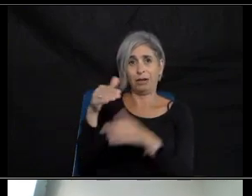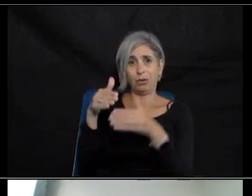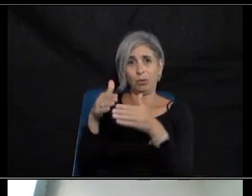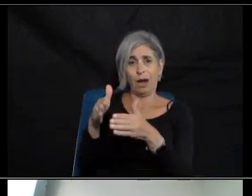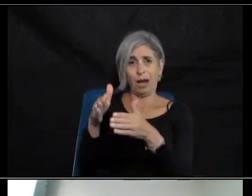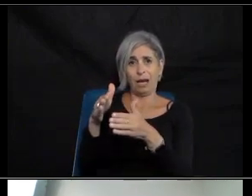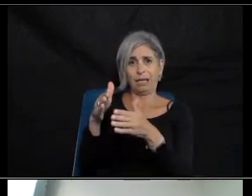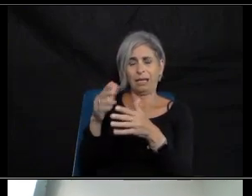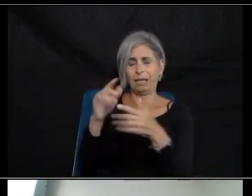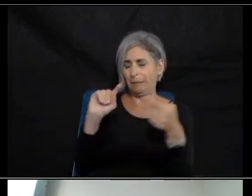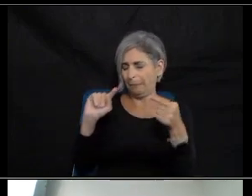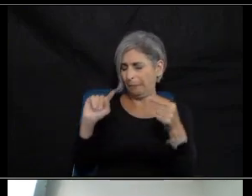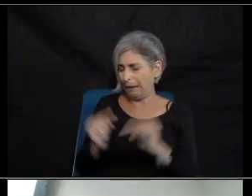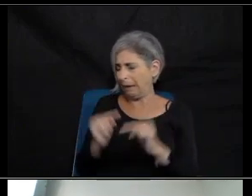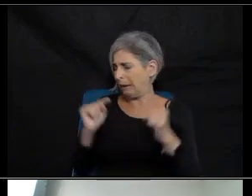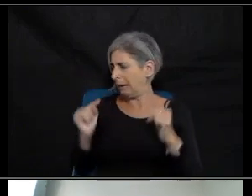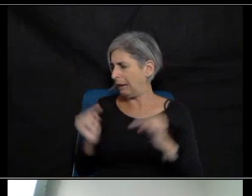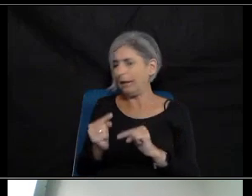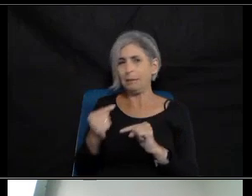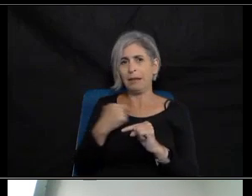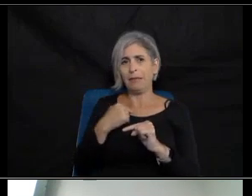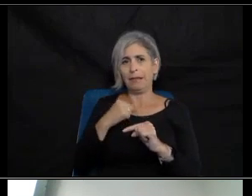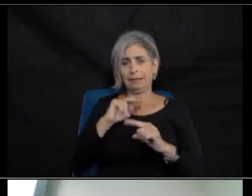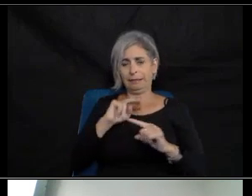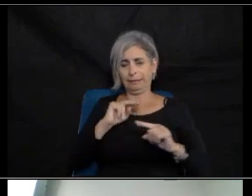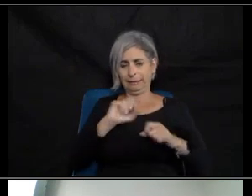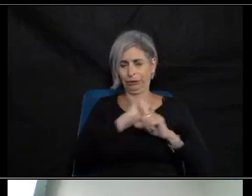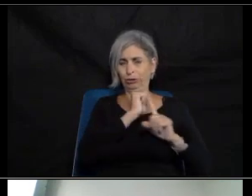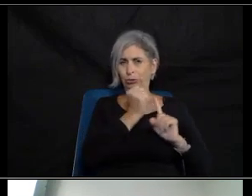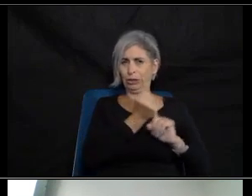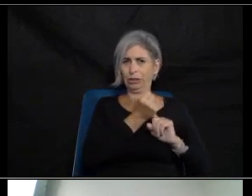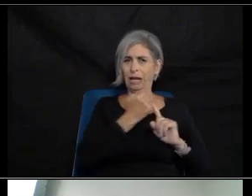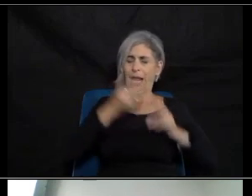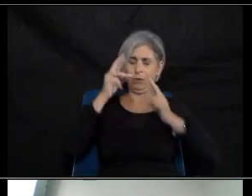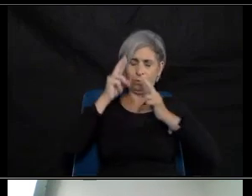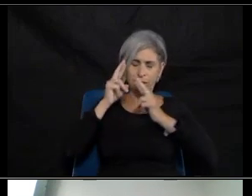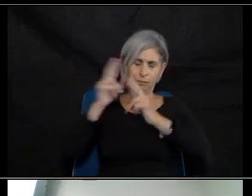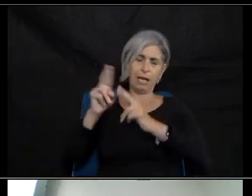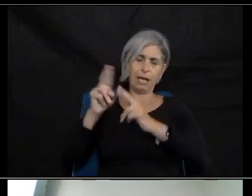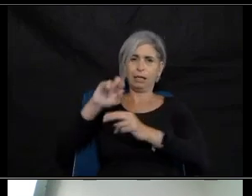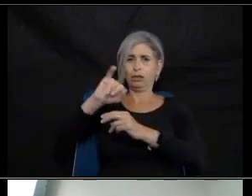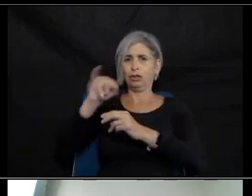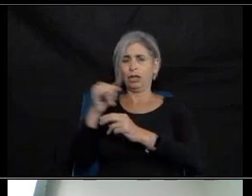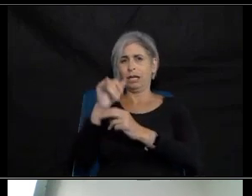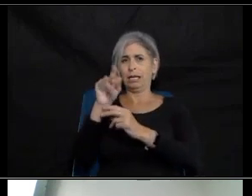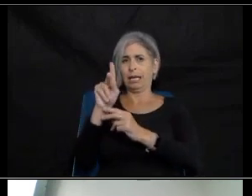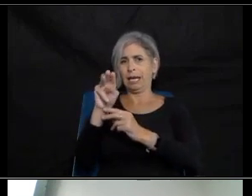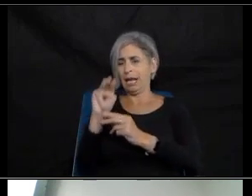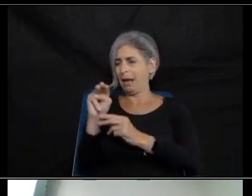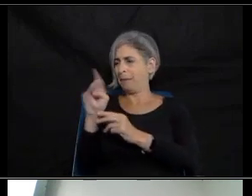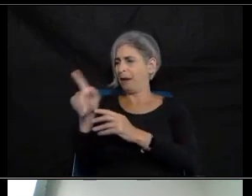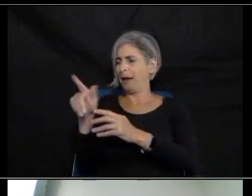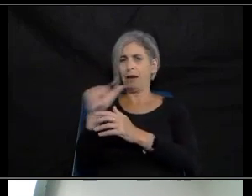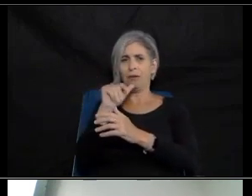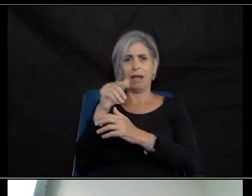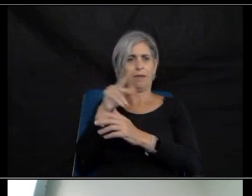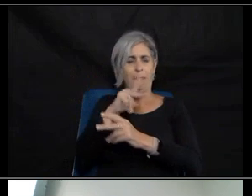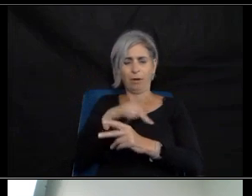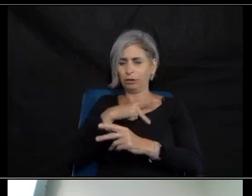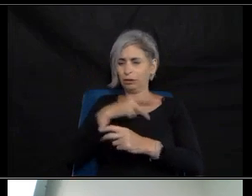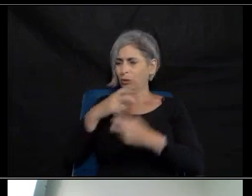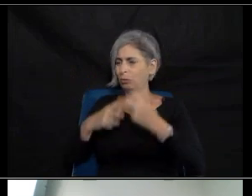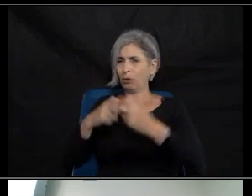It pains me. It pains me to be in this position. I have respect for JKM and John Markey. I have no qualms about anything